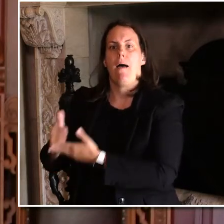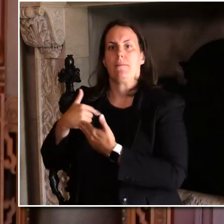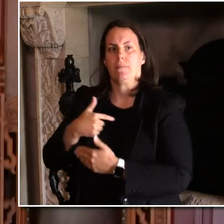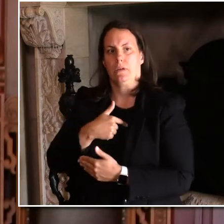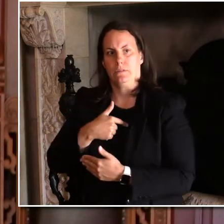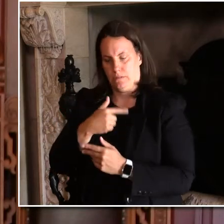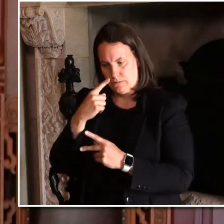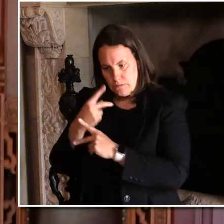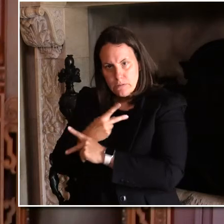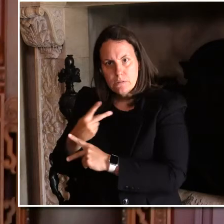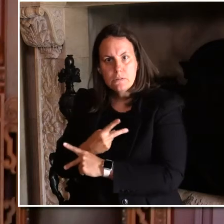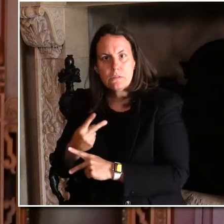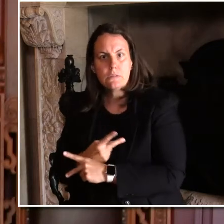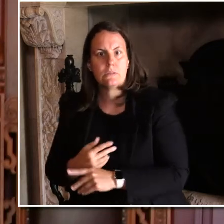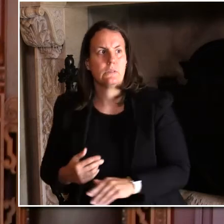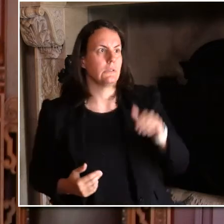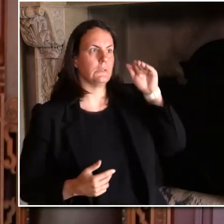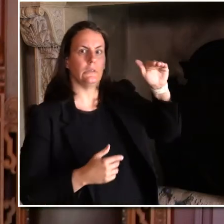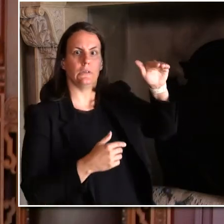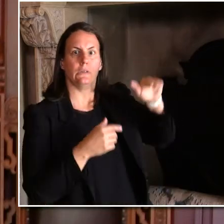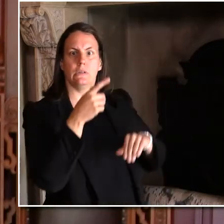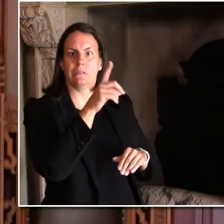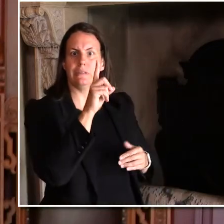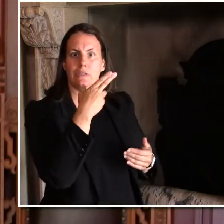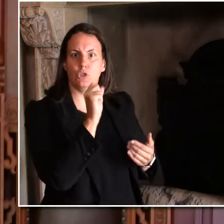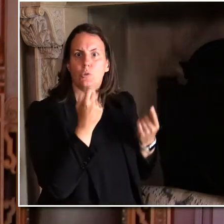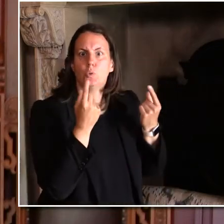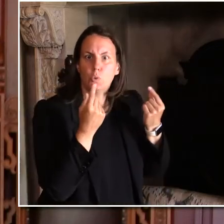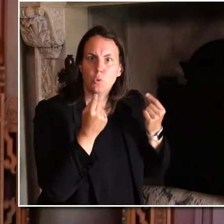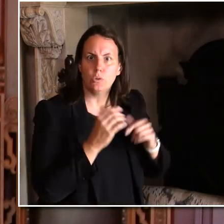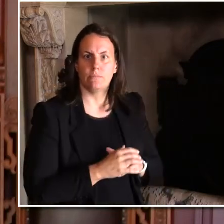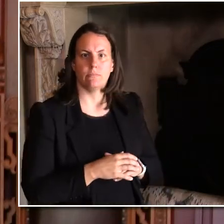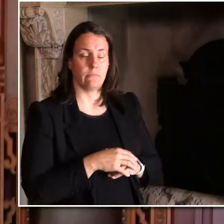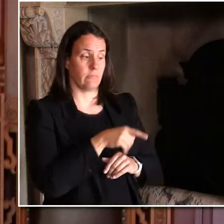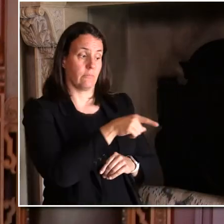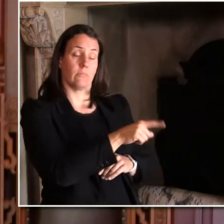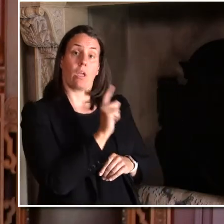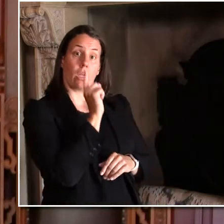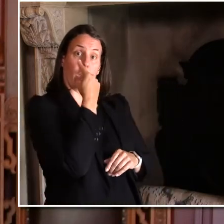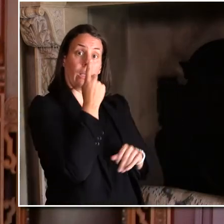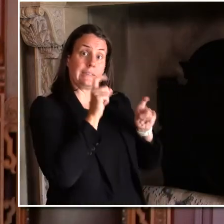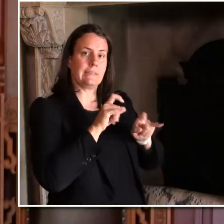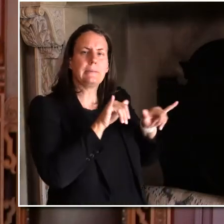people recommendations about isolation and quarantine and all the other measures that they need to do.